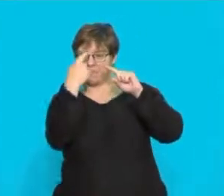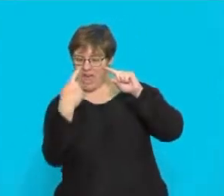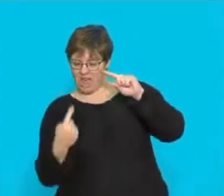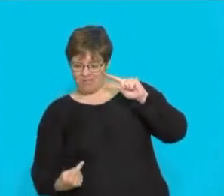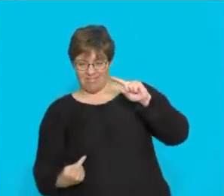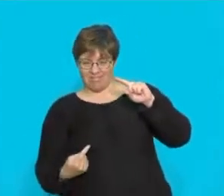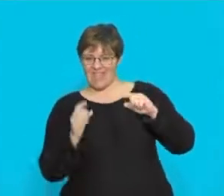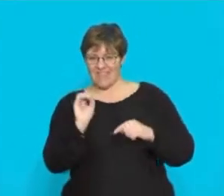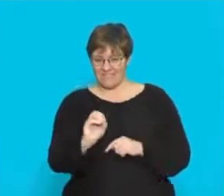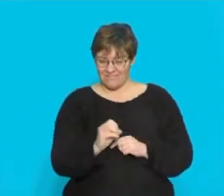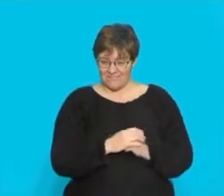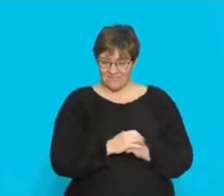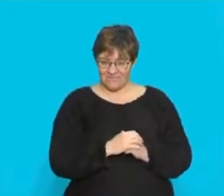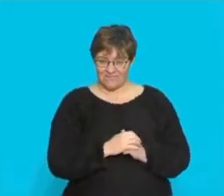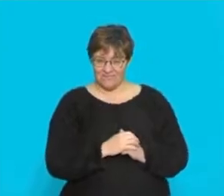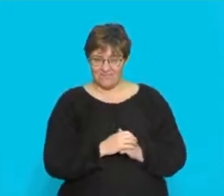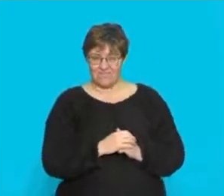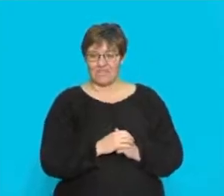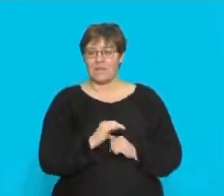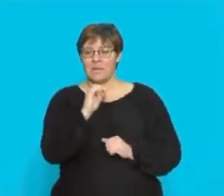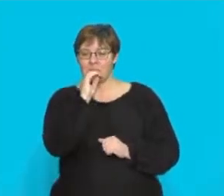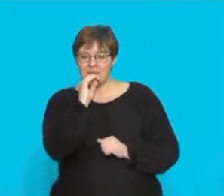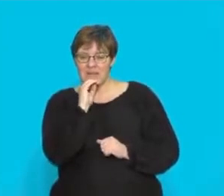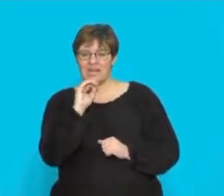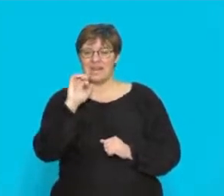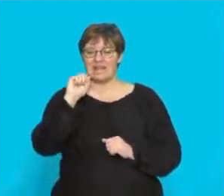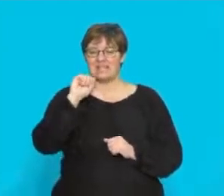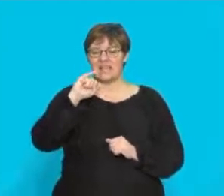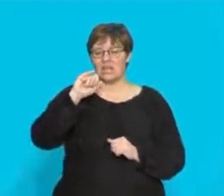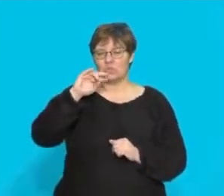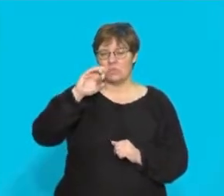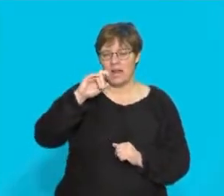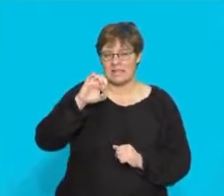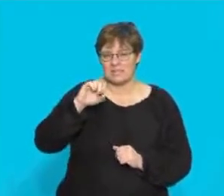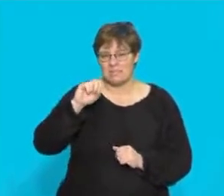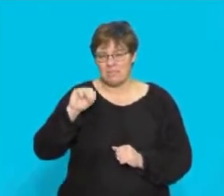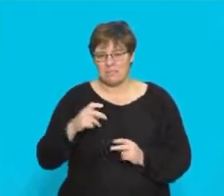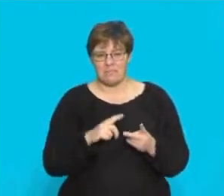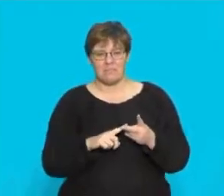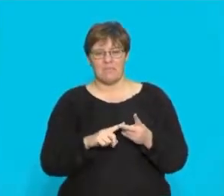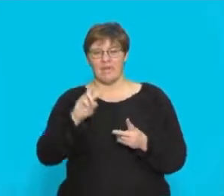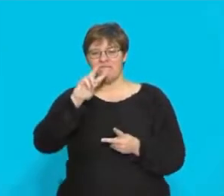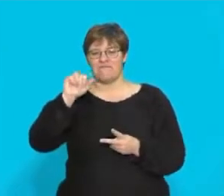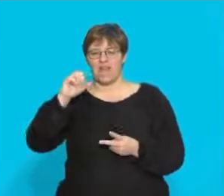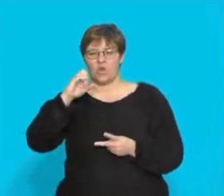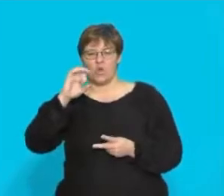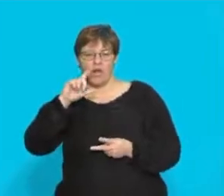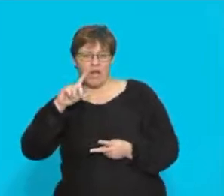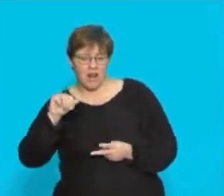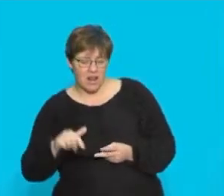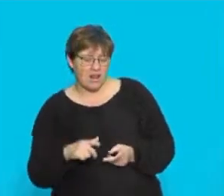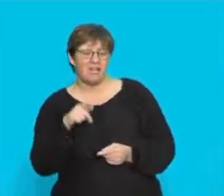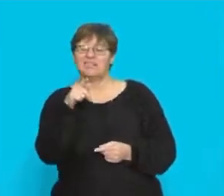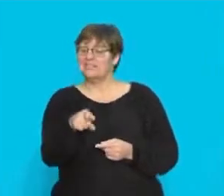it's in a spiral form, right? That's all the cytoplasm and the vacuole to keep it nice